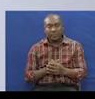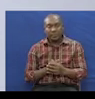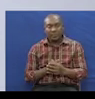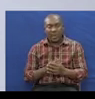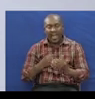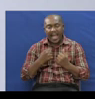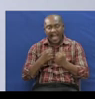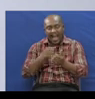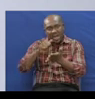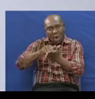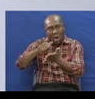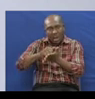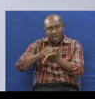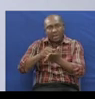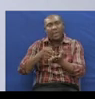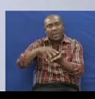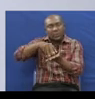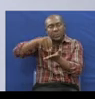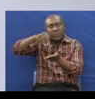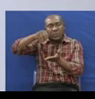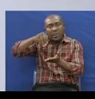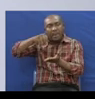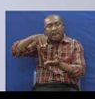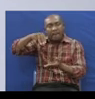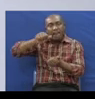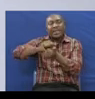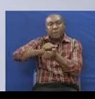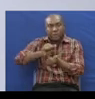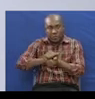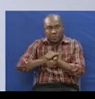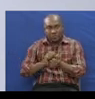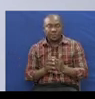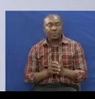Hard rock and molten materials.